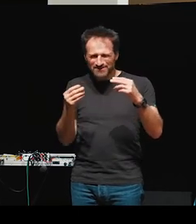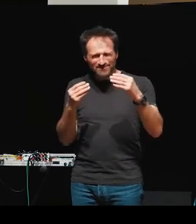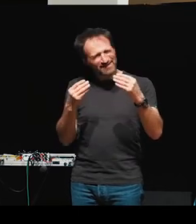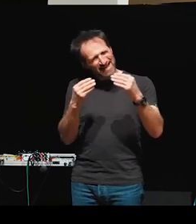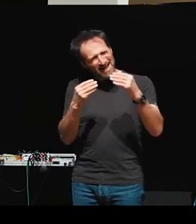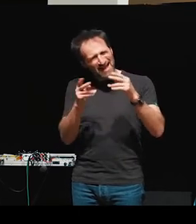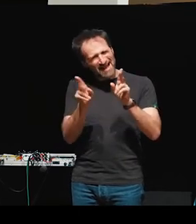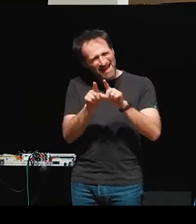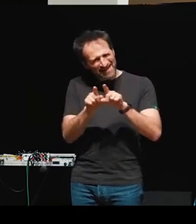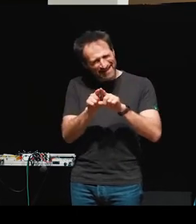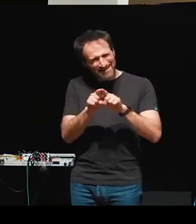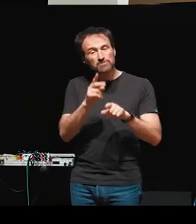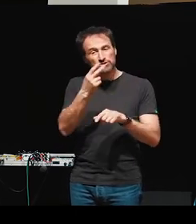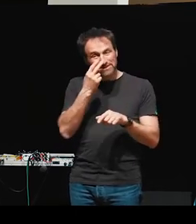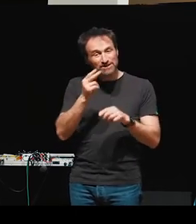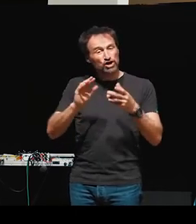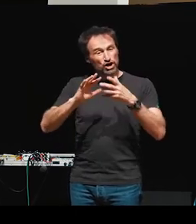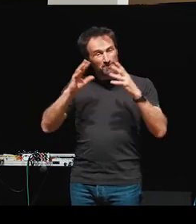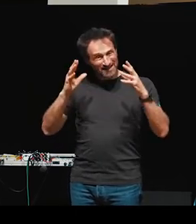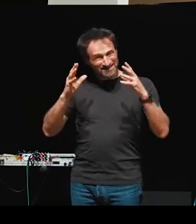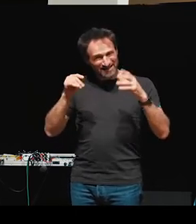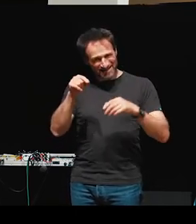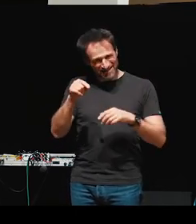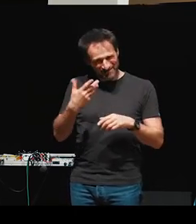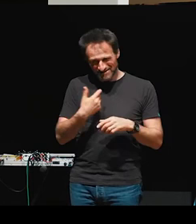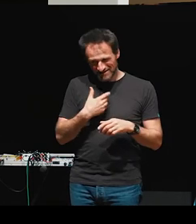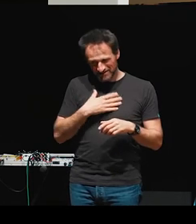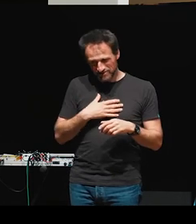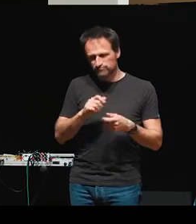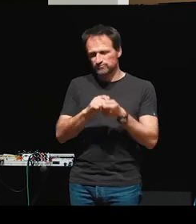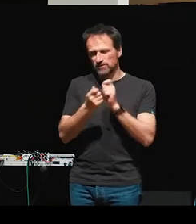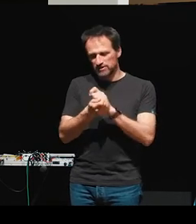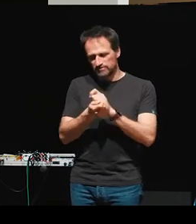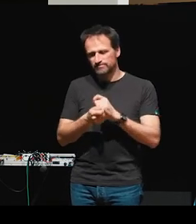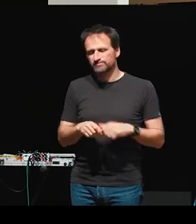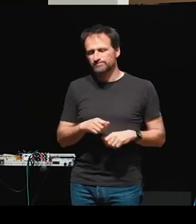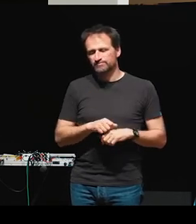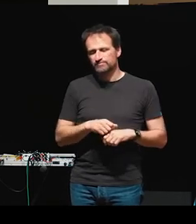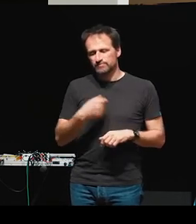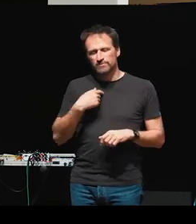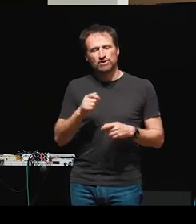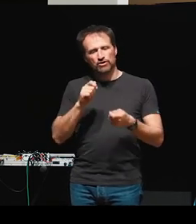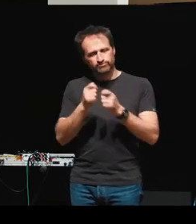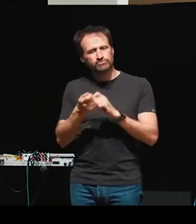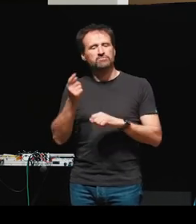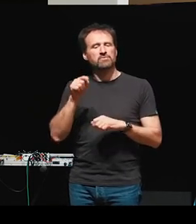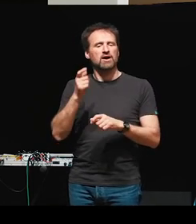I see complex, which is what I want, change it. And this is how I'm going to render it. I'm going to render it as hard.